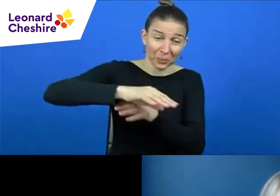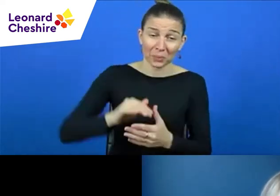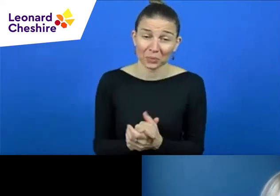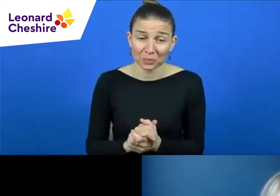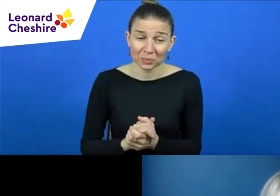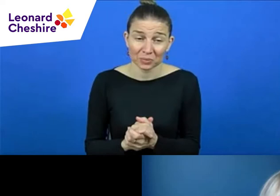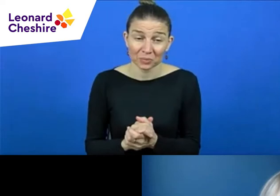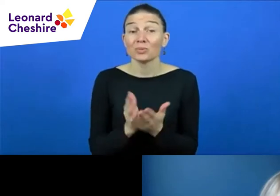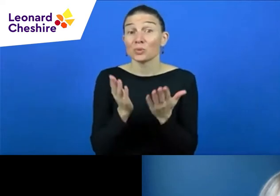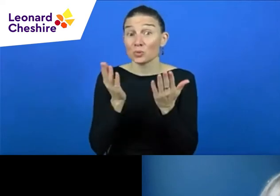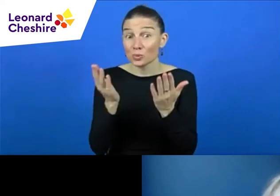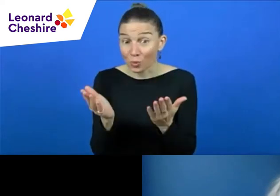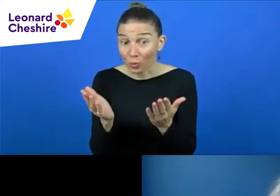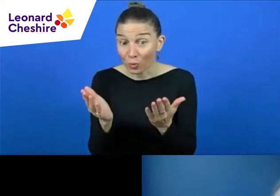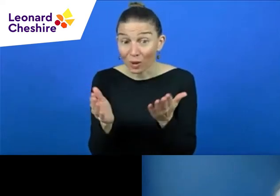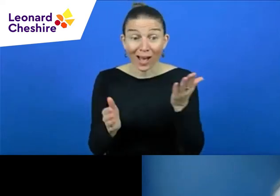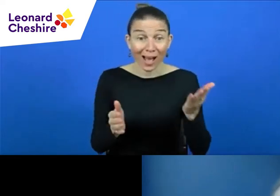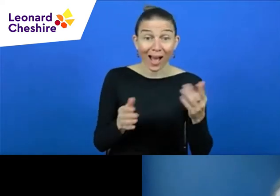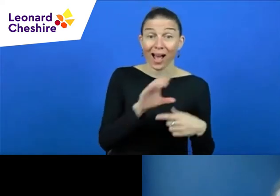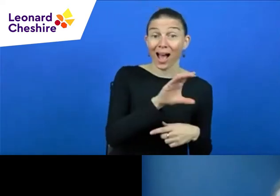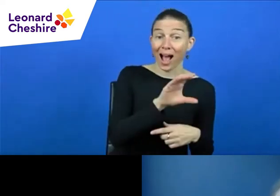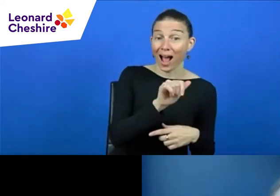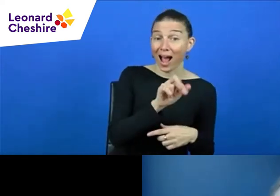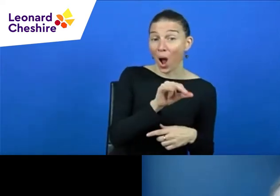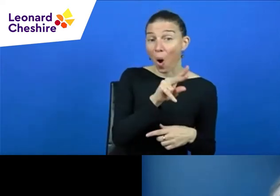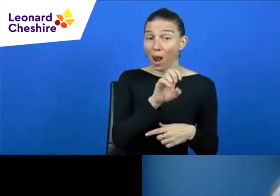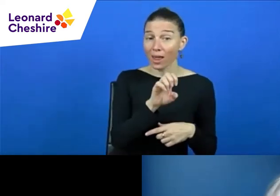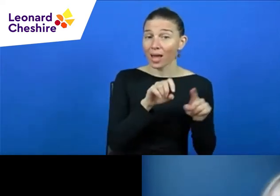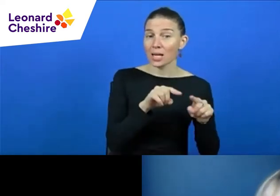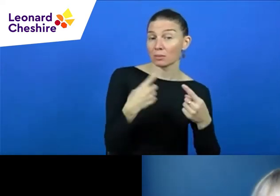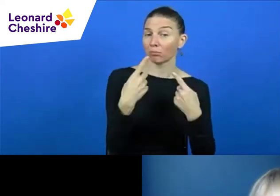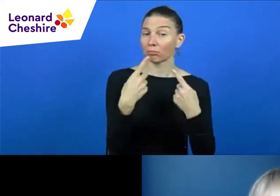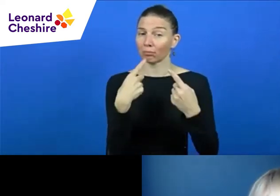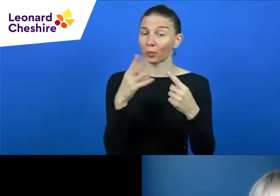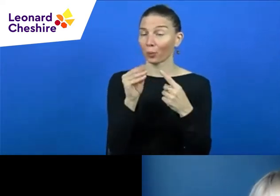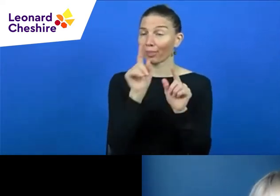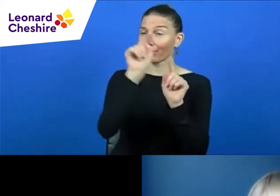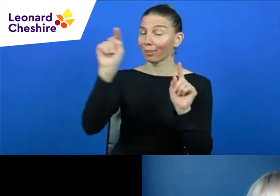guys. So, Caroline, perhaps to start off,